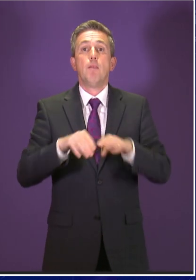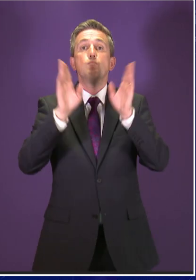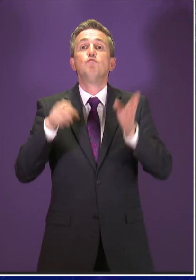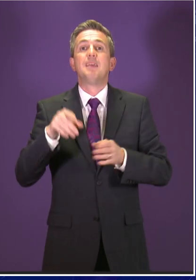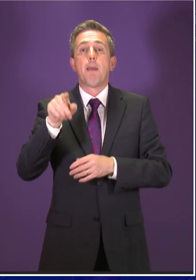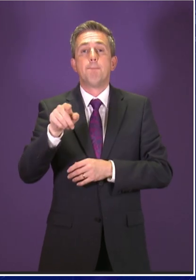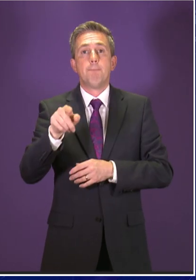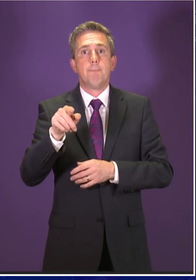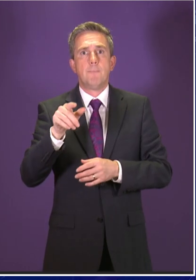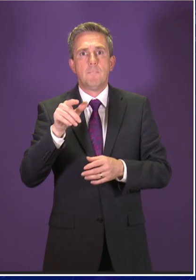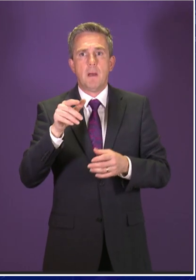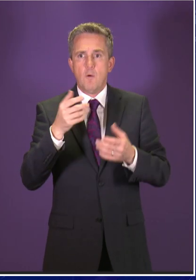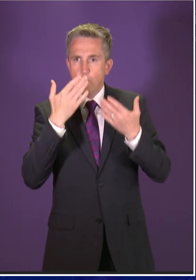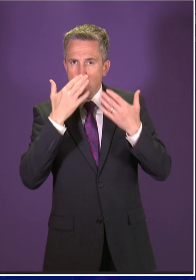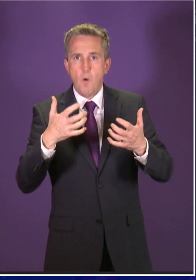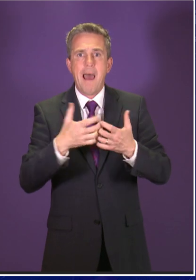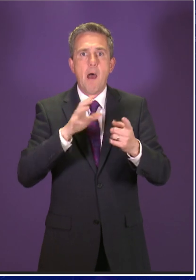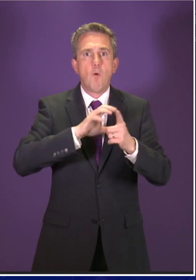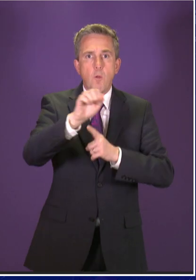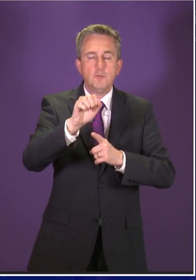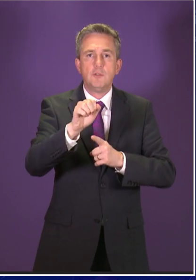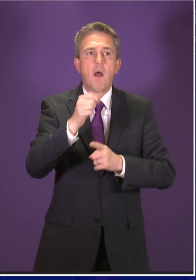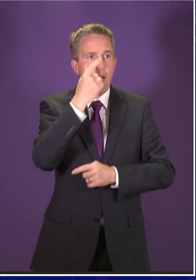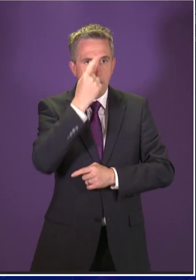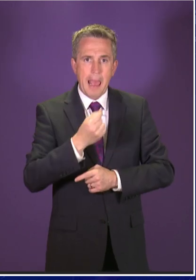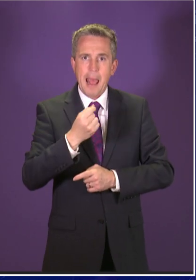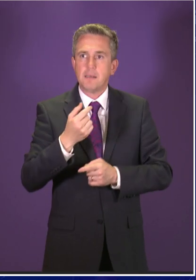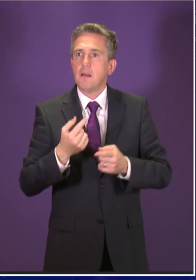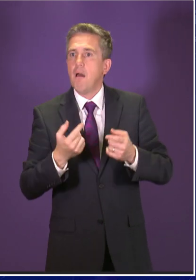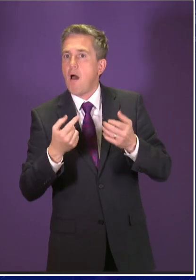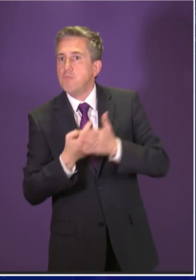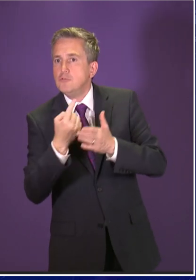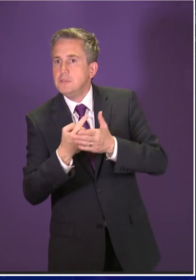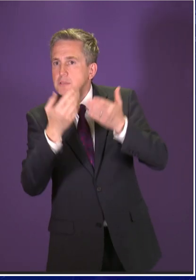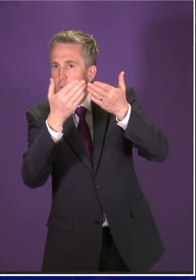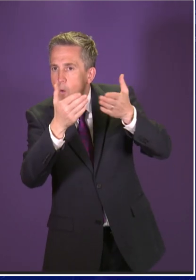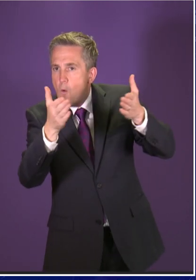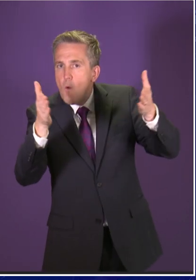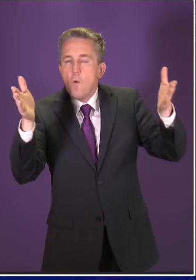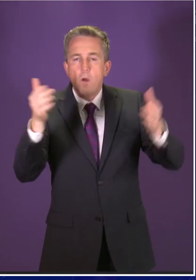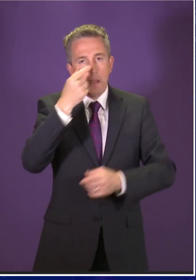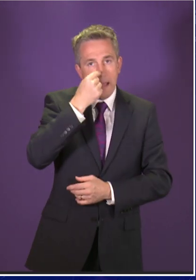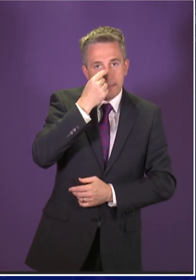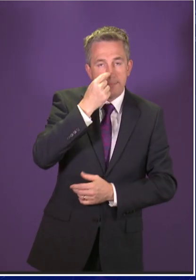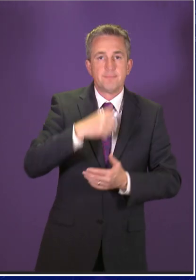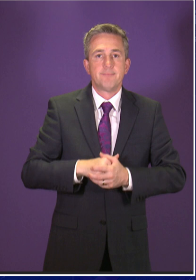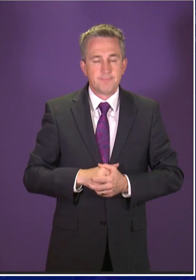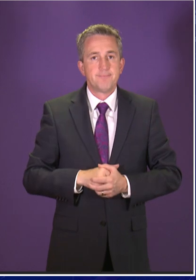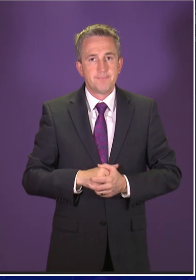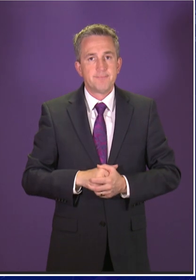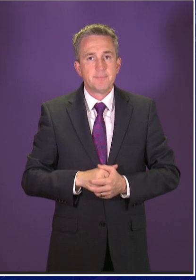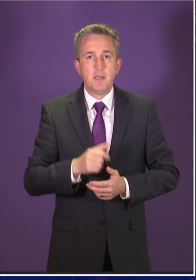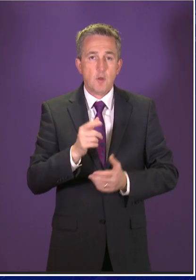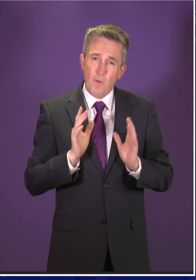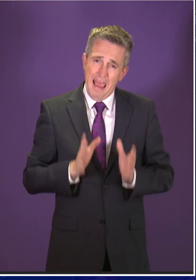culture can widen our horizons. That's something I think is a really important benefit of engaging